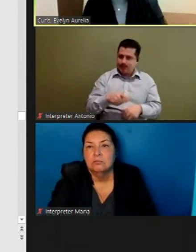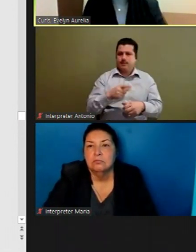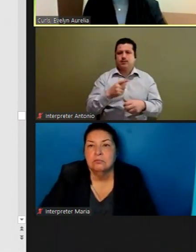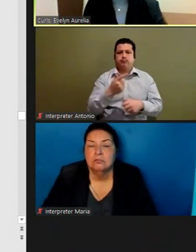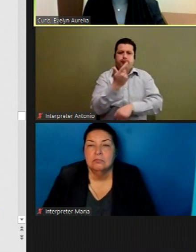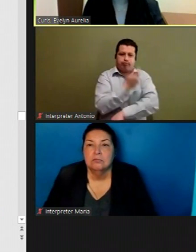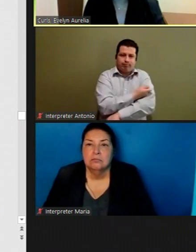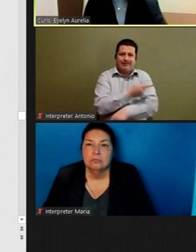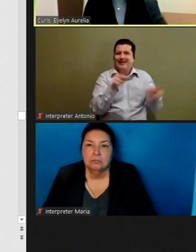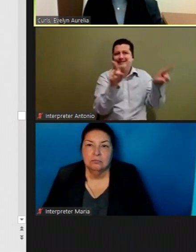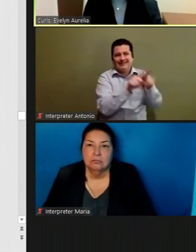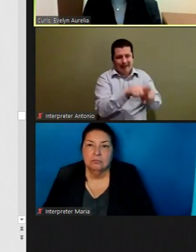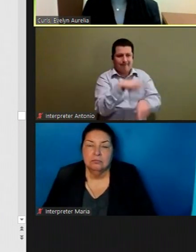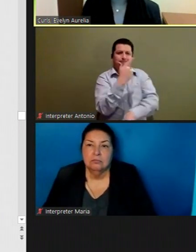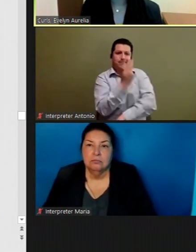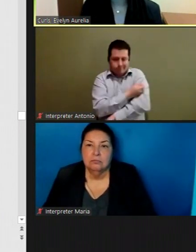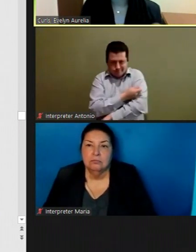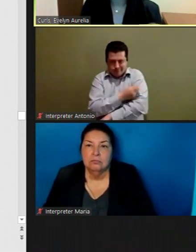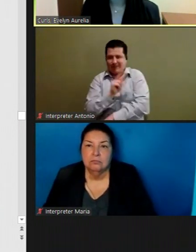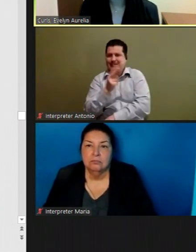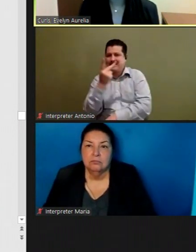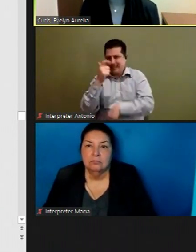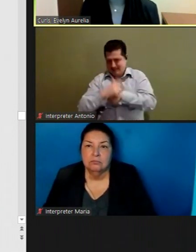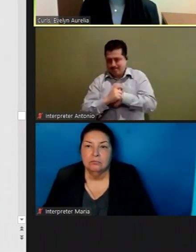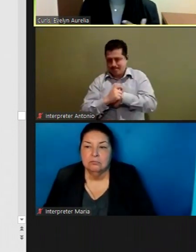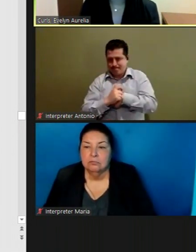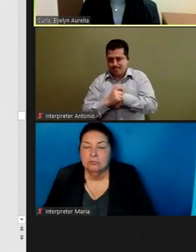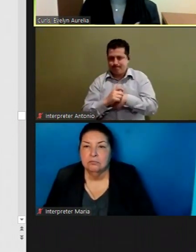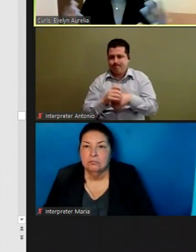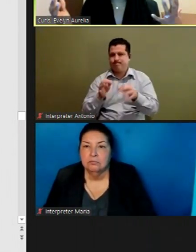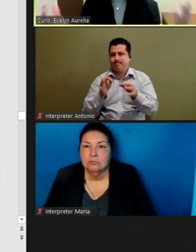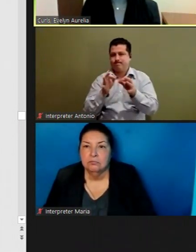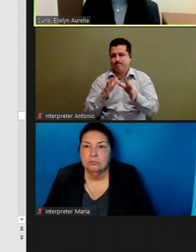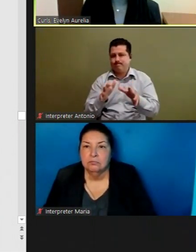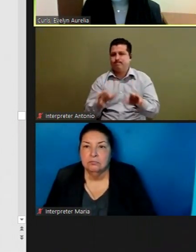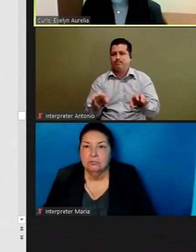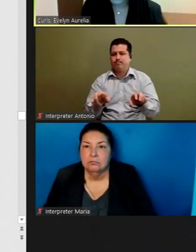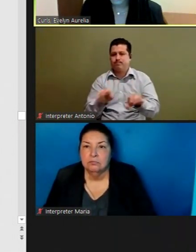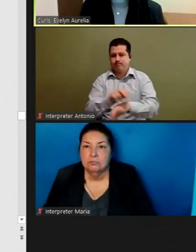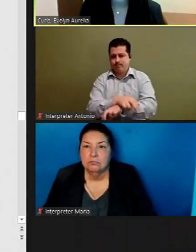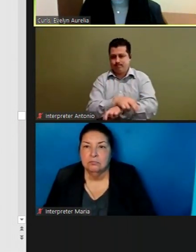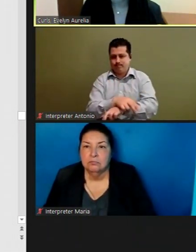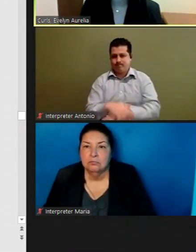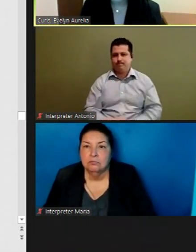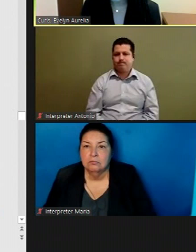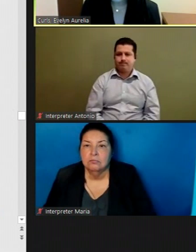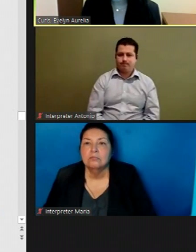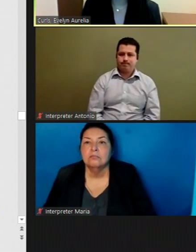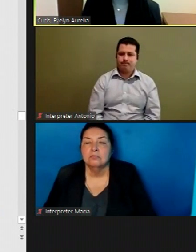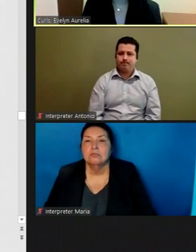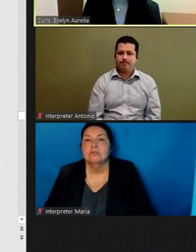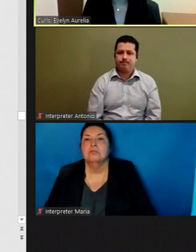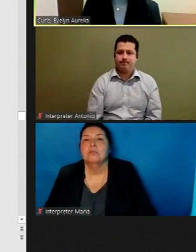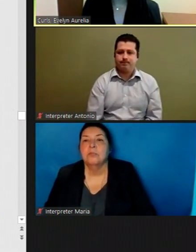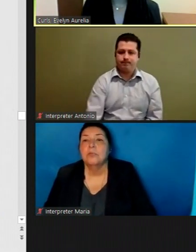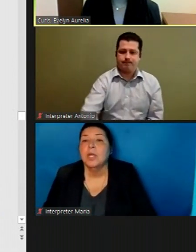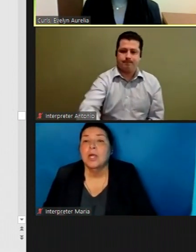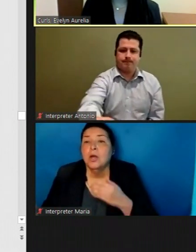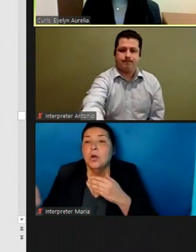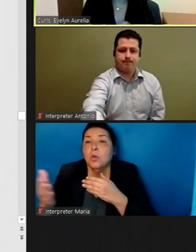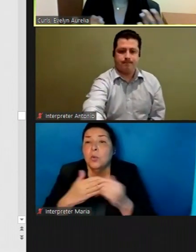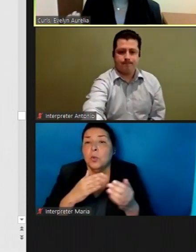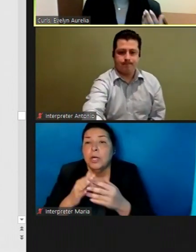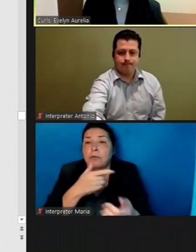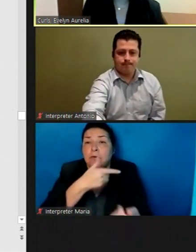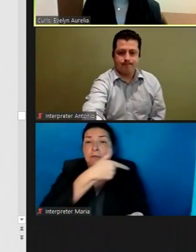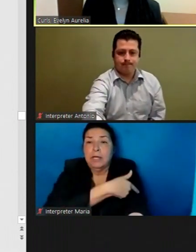a supply for the second dose for you. So it's really important to just get whatever dose and whatever vaccine is available